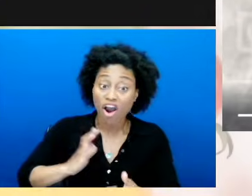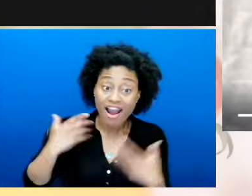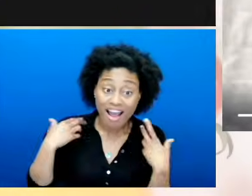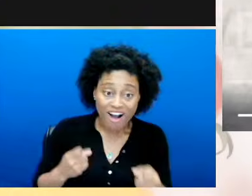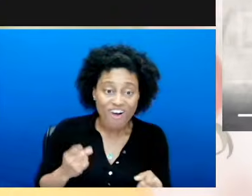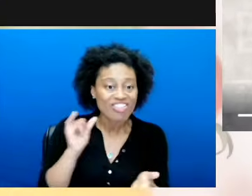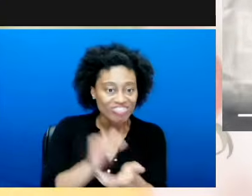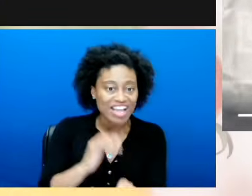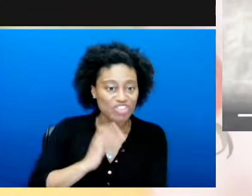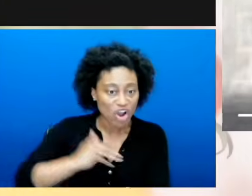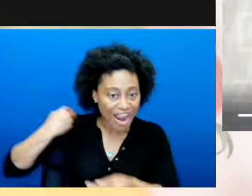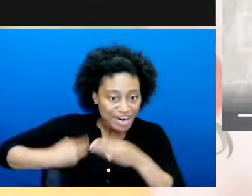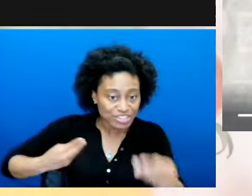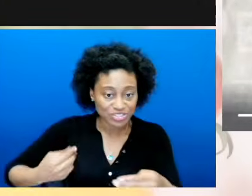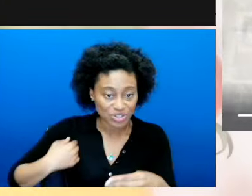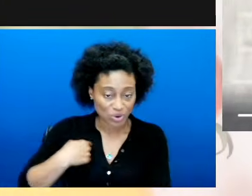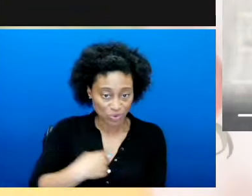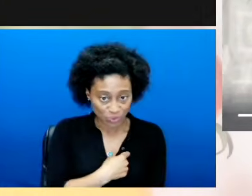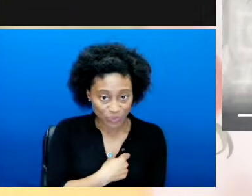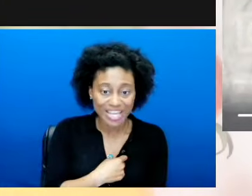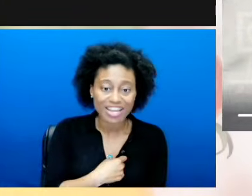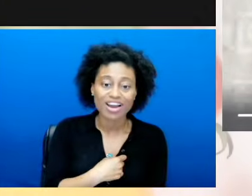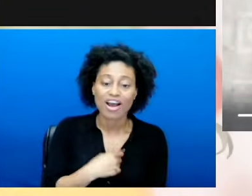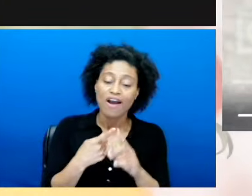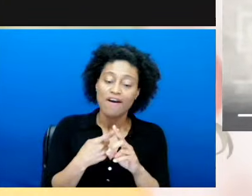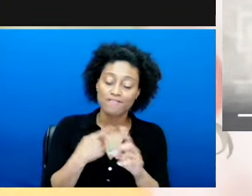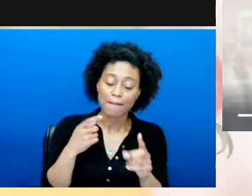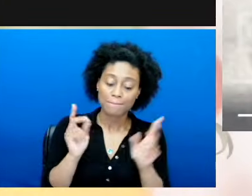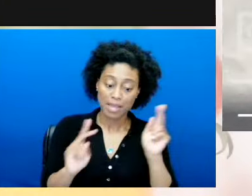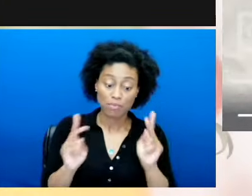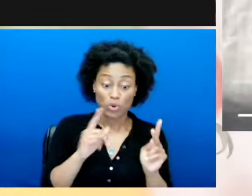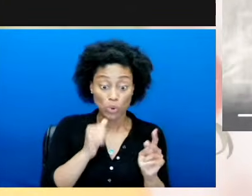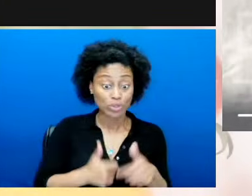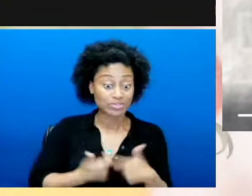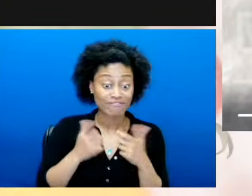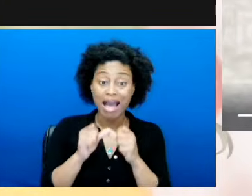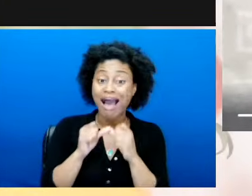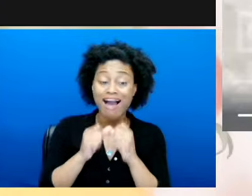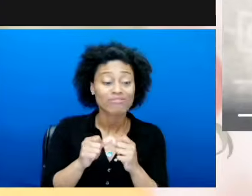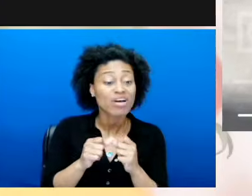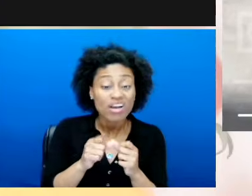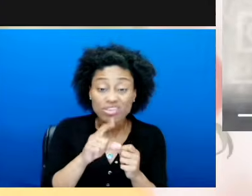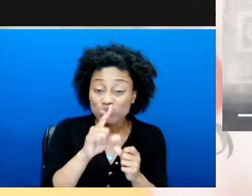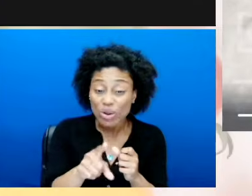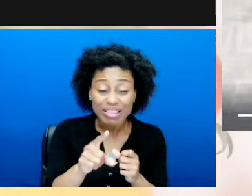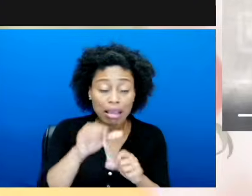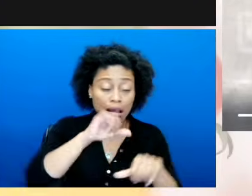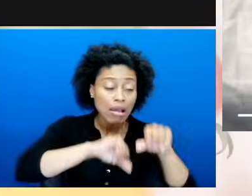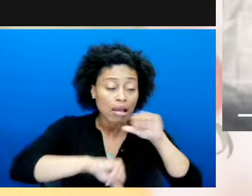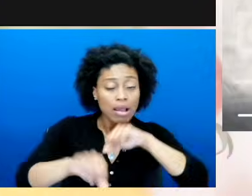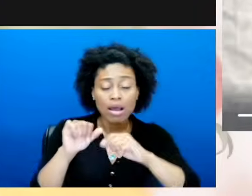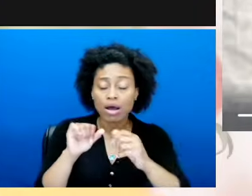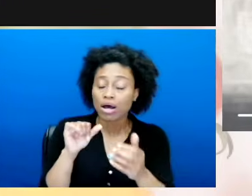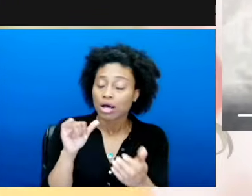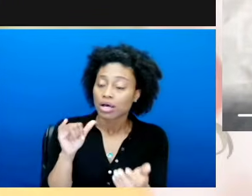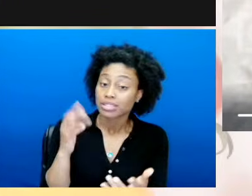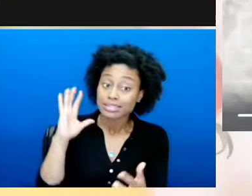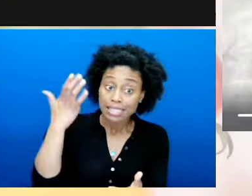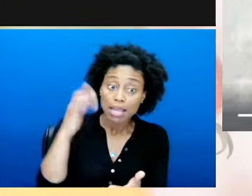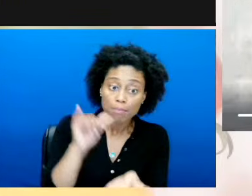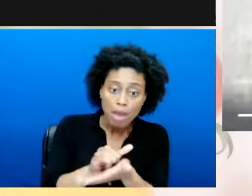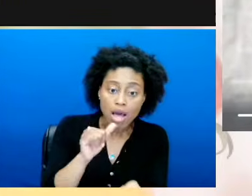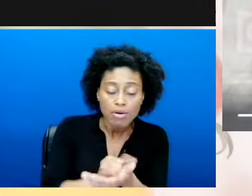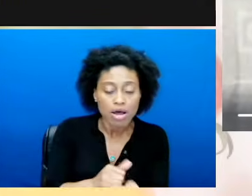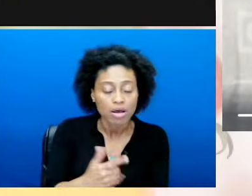We are descendants of people who survived the impossible. And so we owe it to them and ourselves to